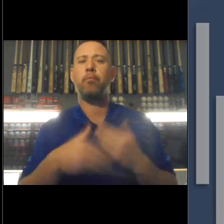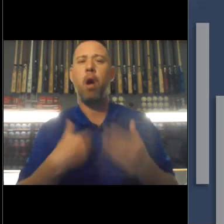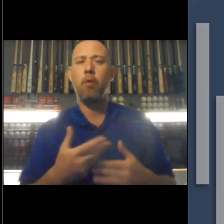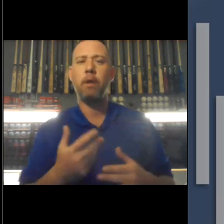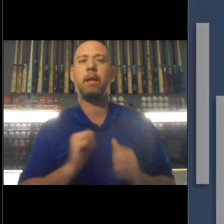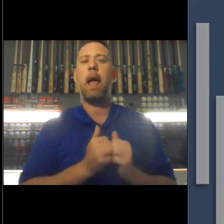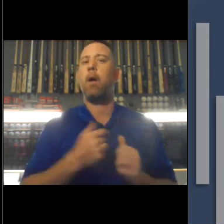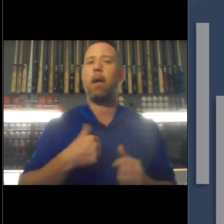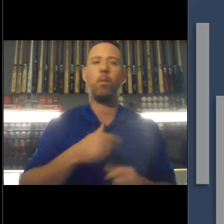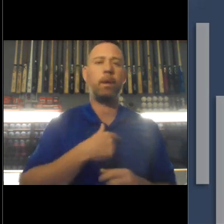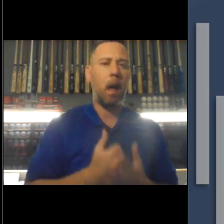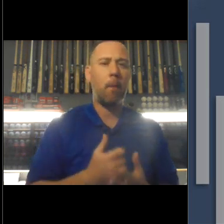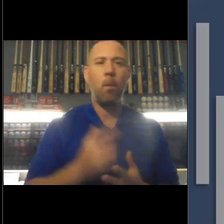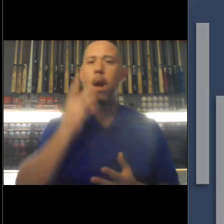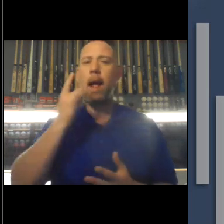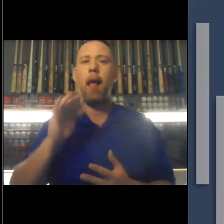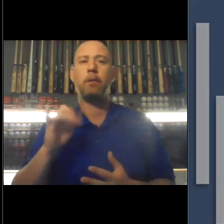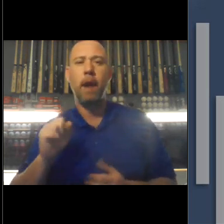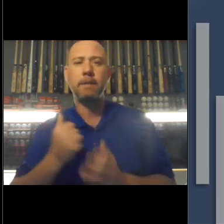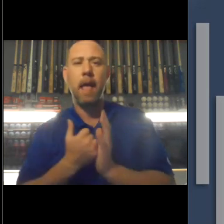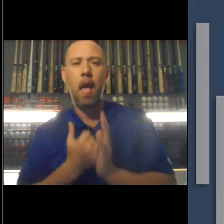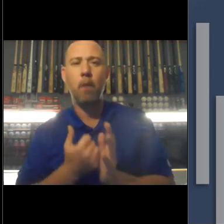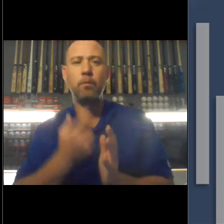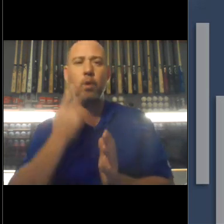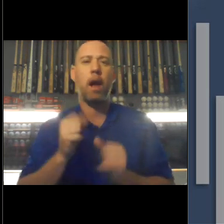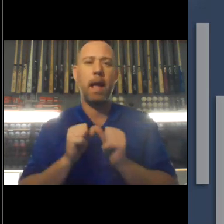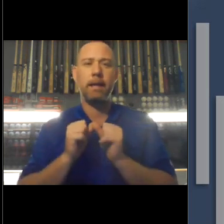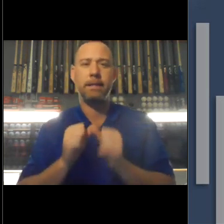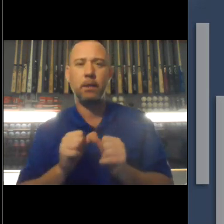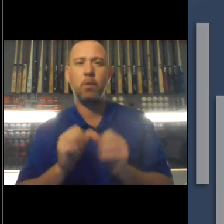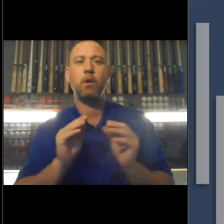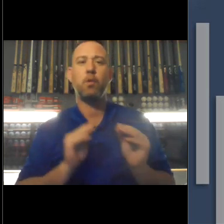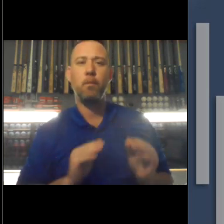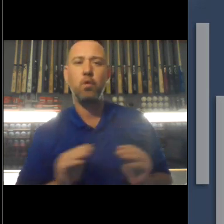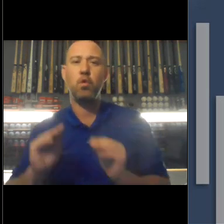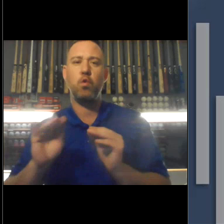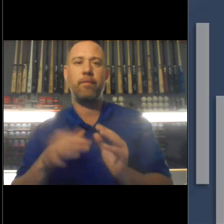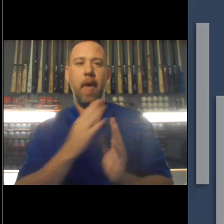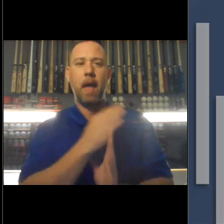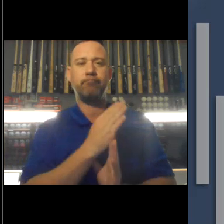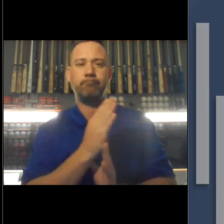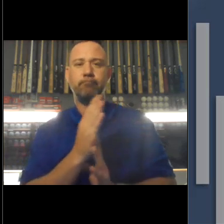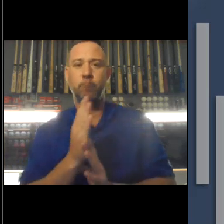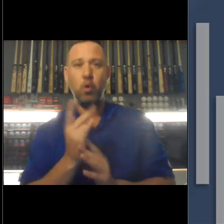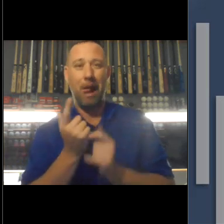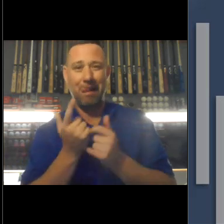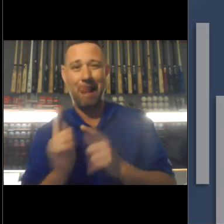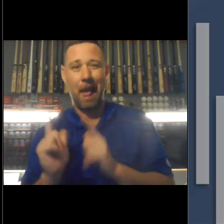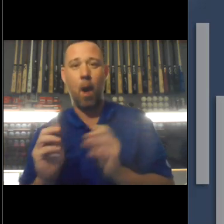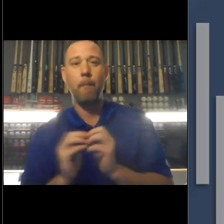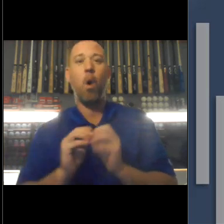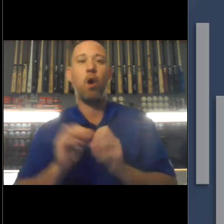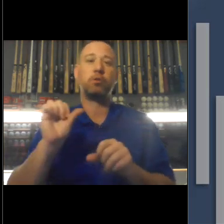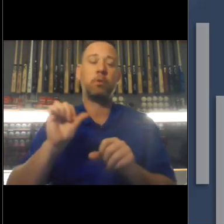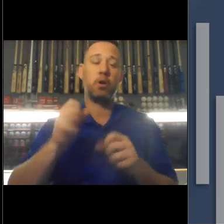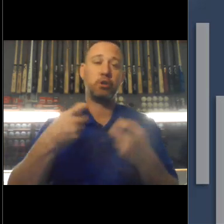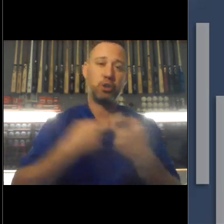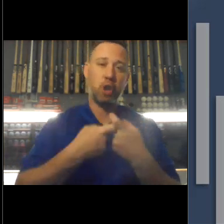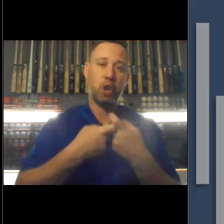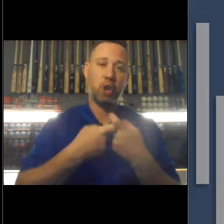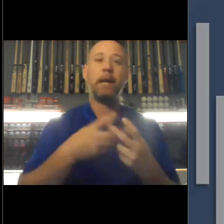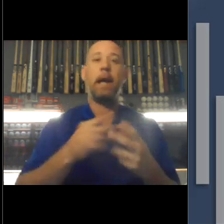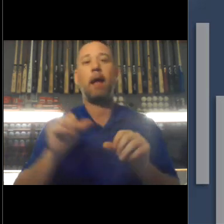help, or Caltrans help, to look at continuing to move that needle to allow more charging and fueling for